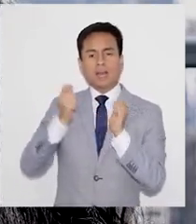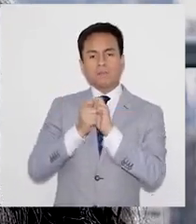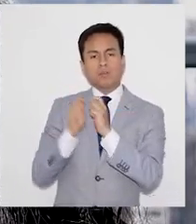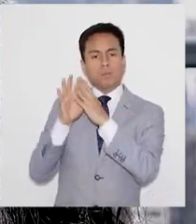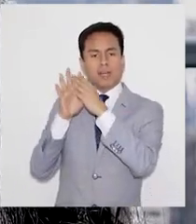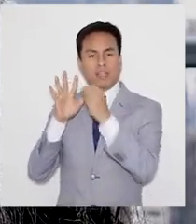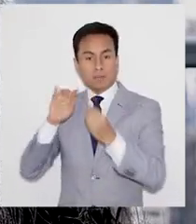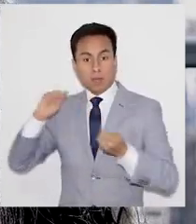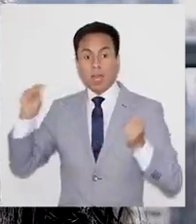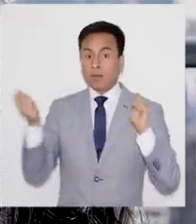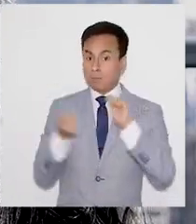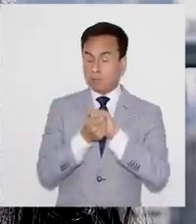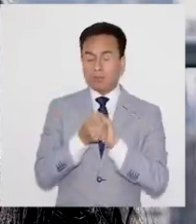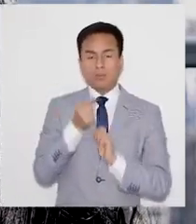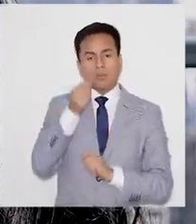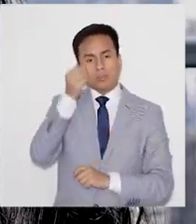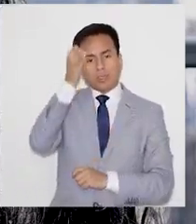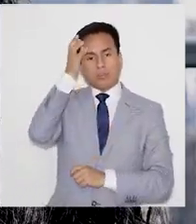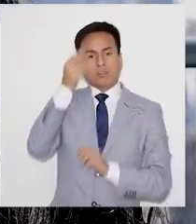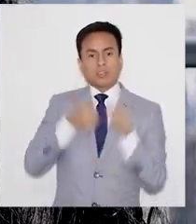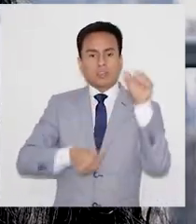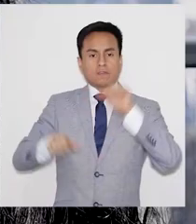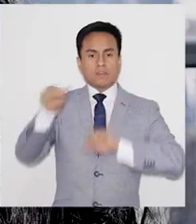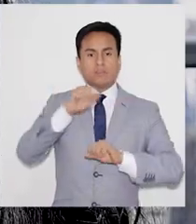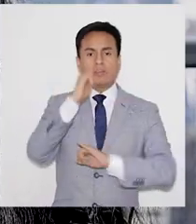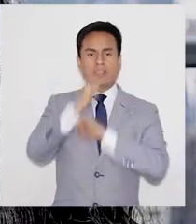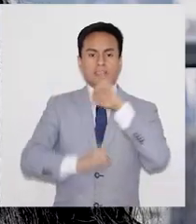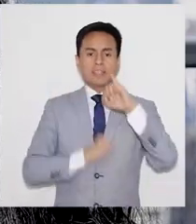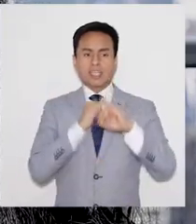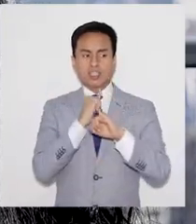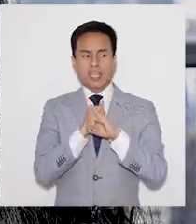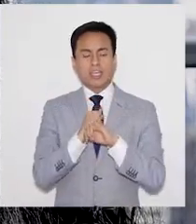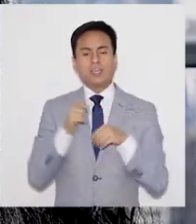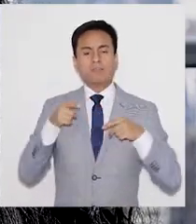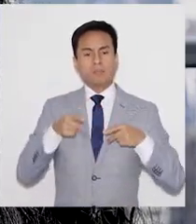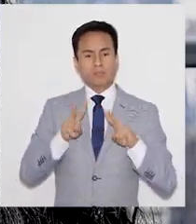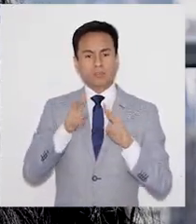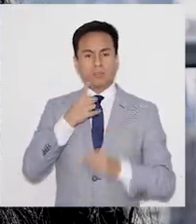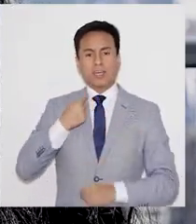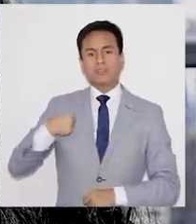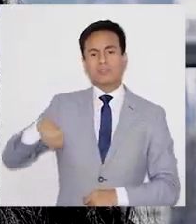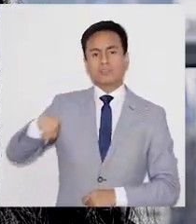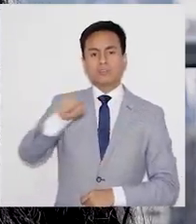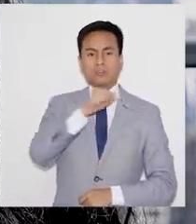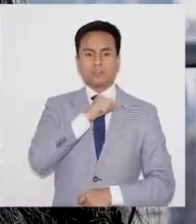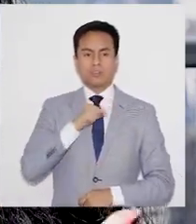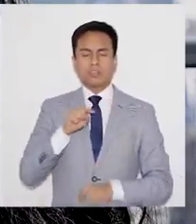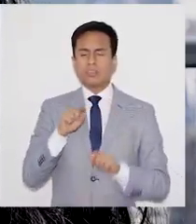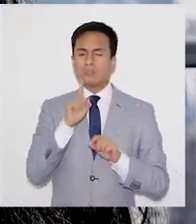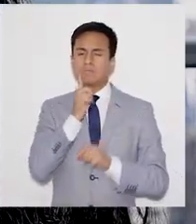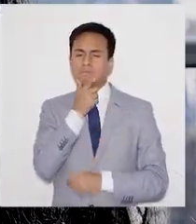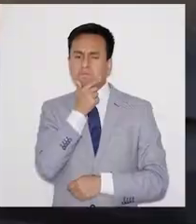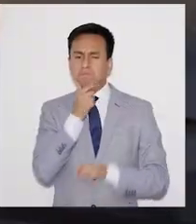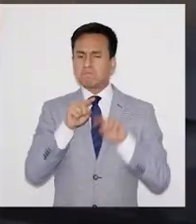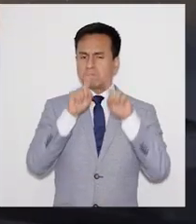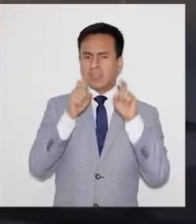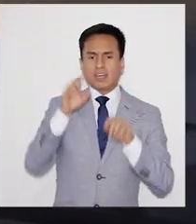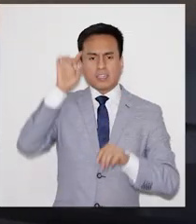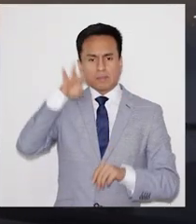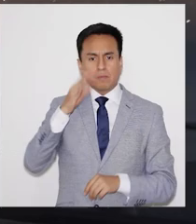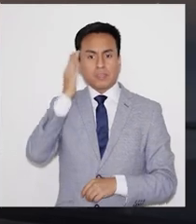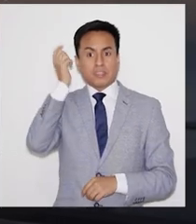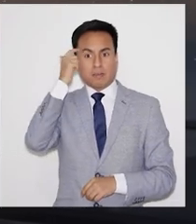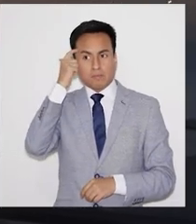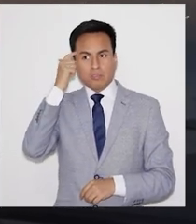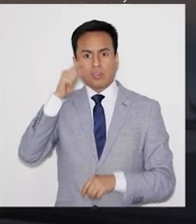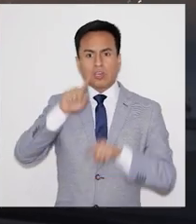paradigma, podríamos decir, en el conocimiento científico a nivel internacional. Nos permitió cuestionar lo que creíamos saber acerca